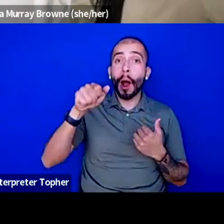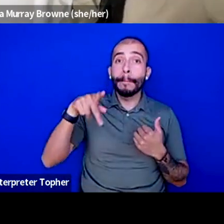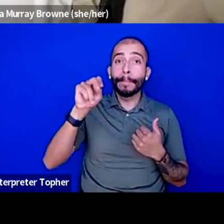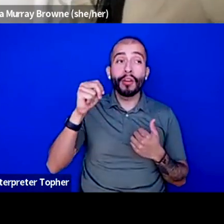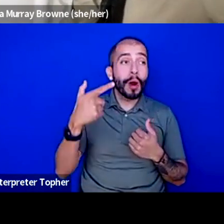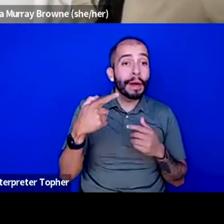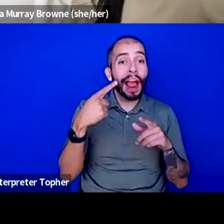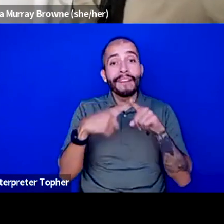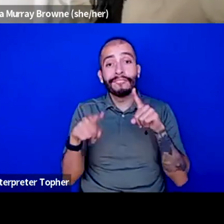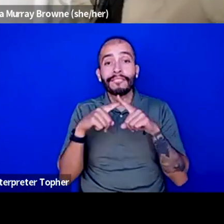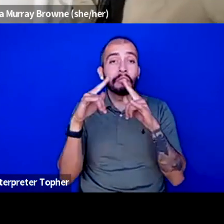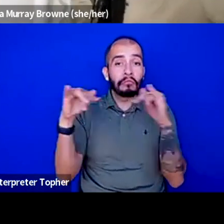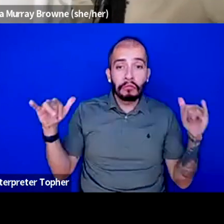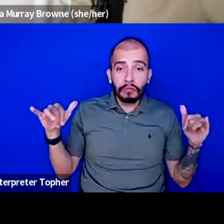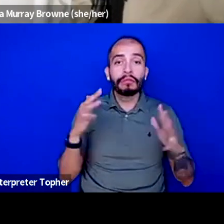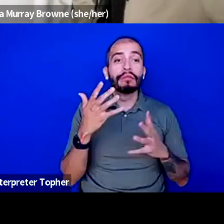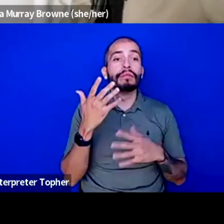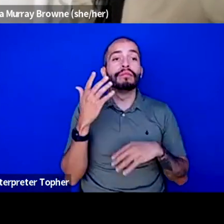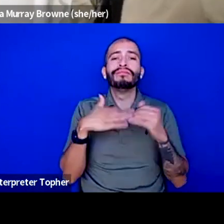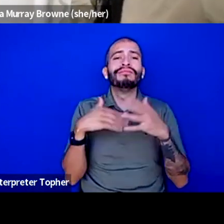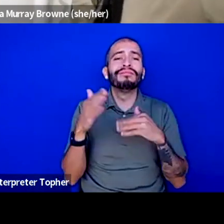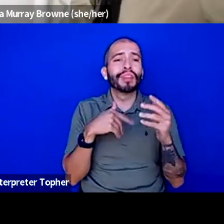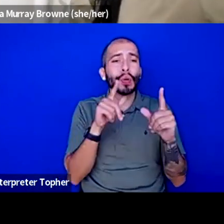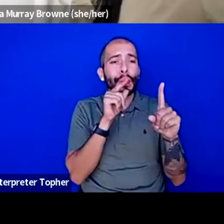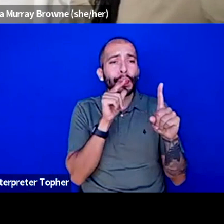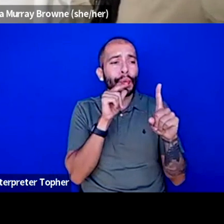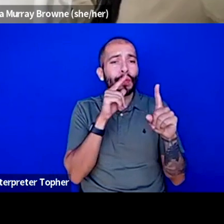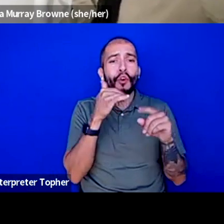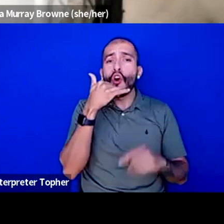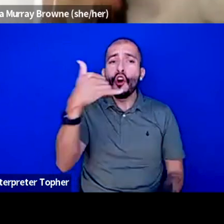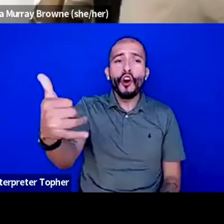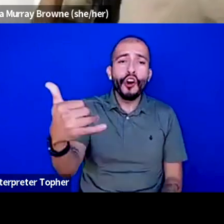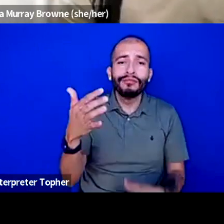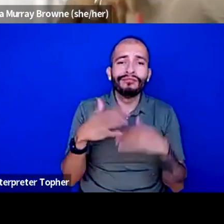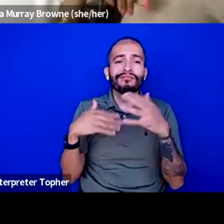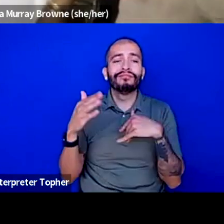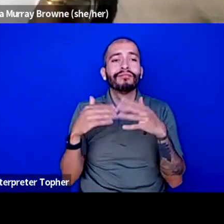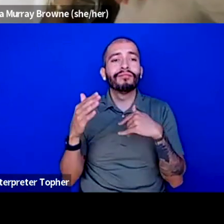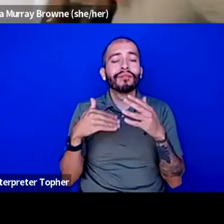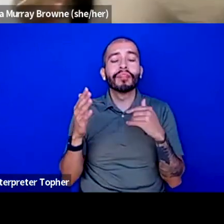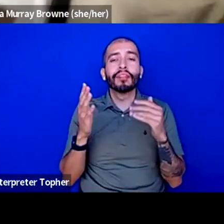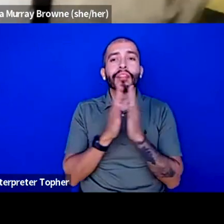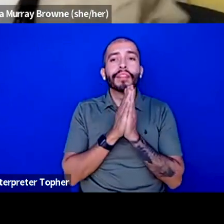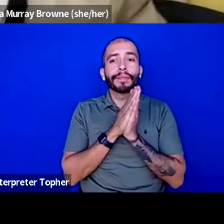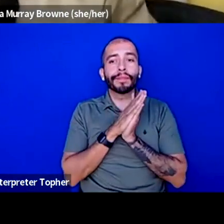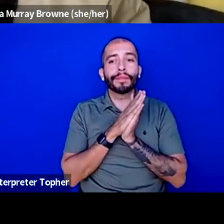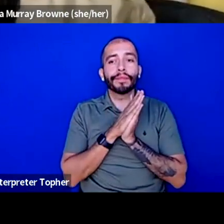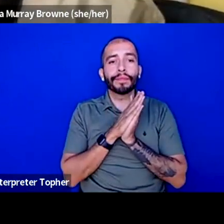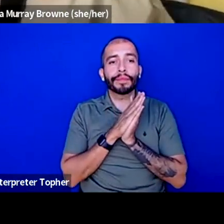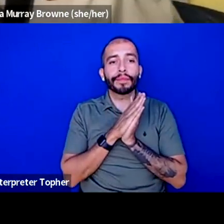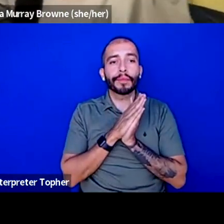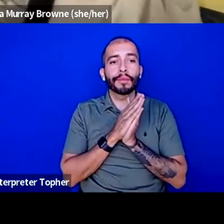of scissors involved, if there in fact is a plastic fork involved, that is a